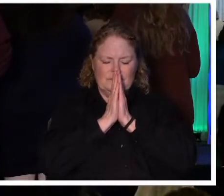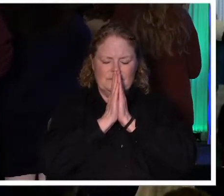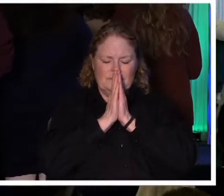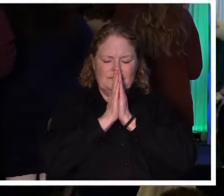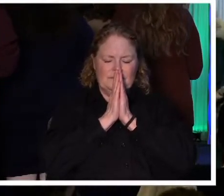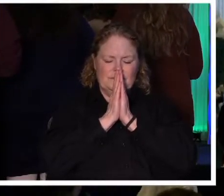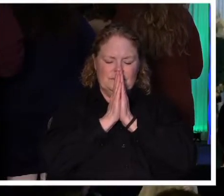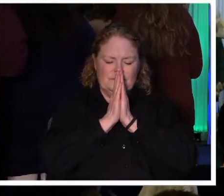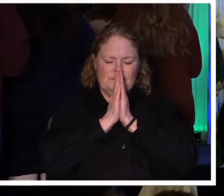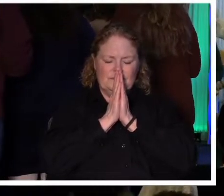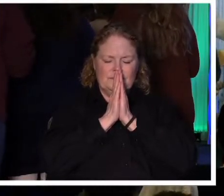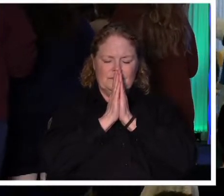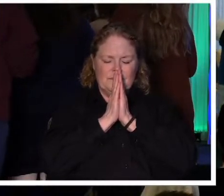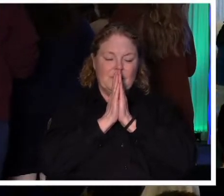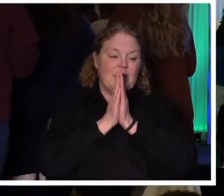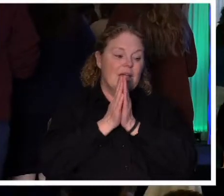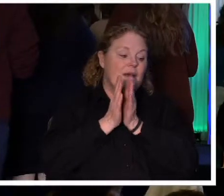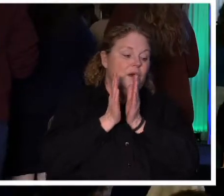Hallelujah.